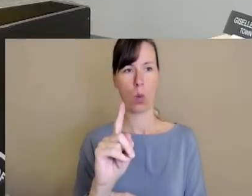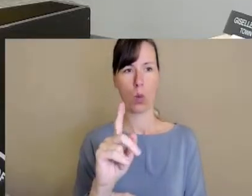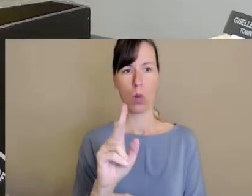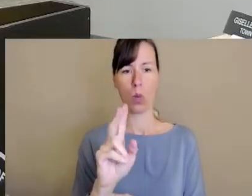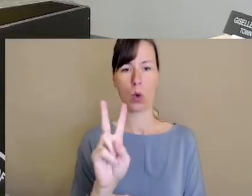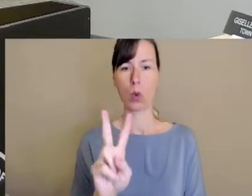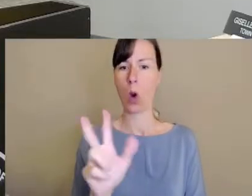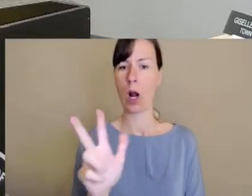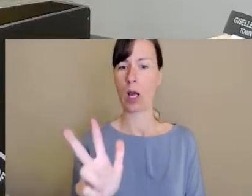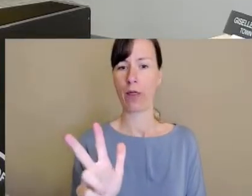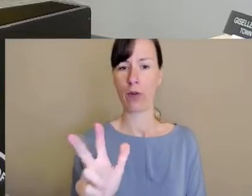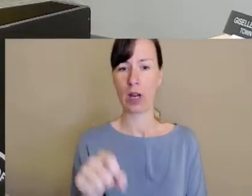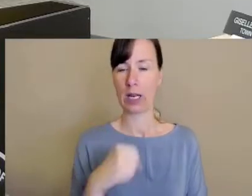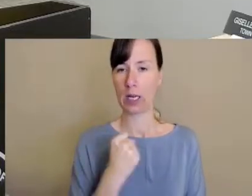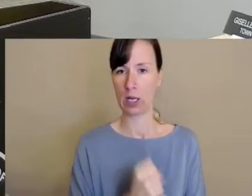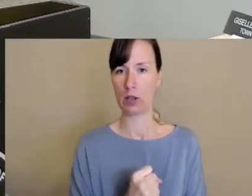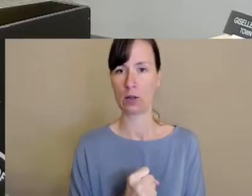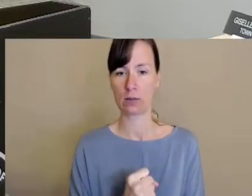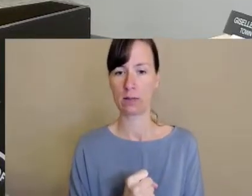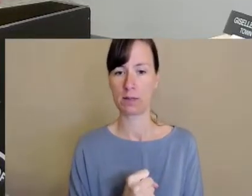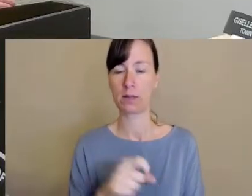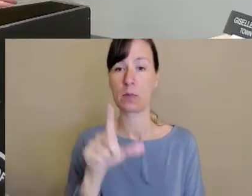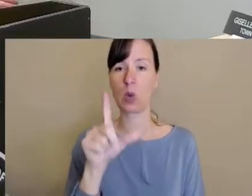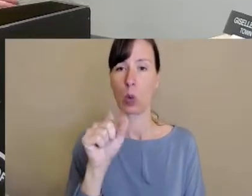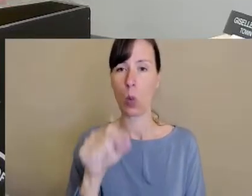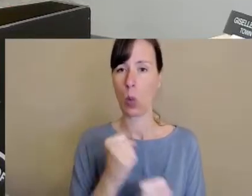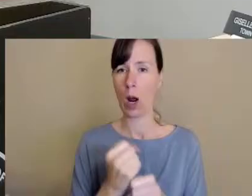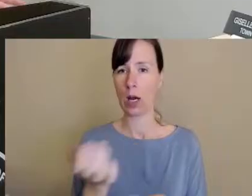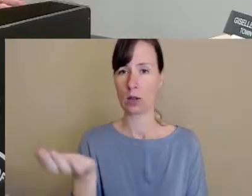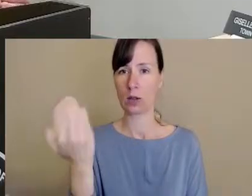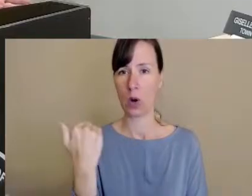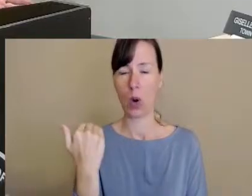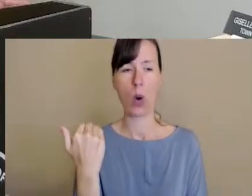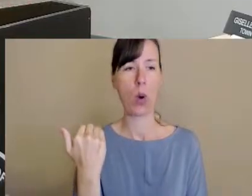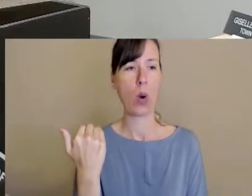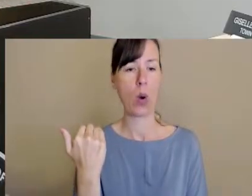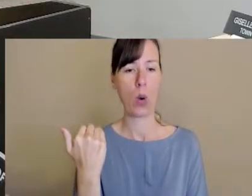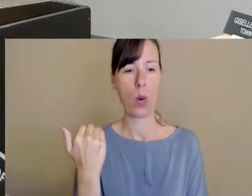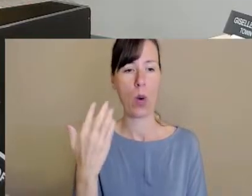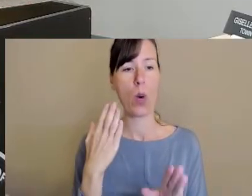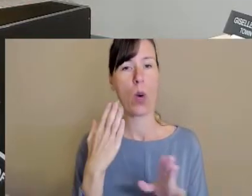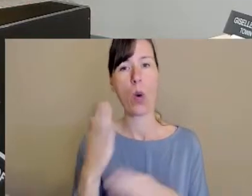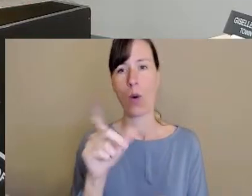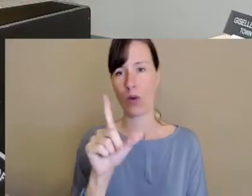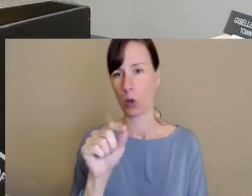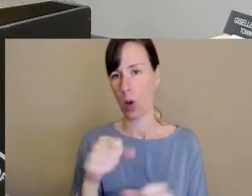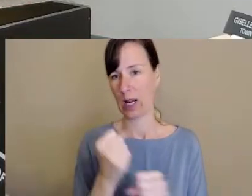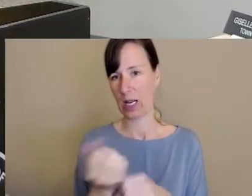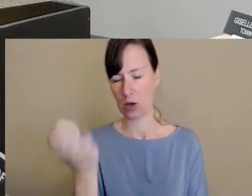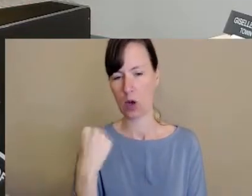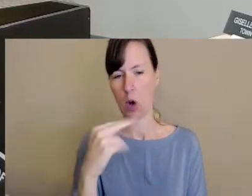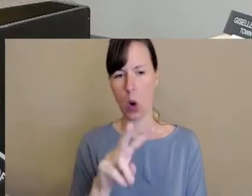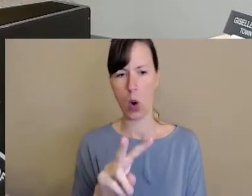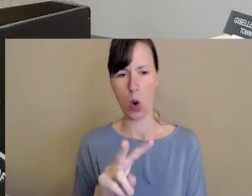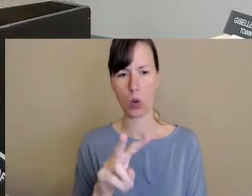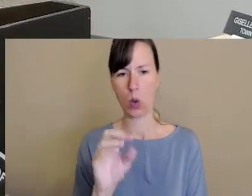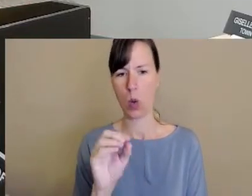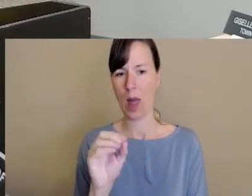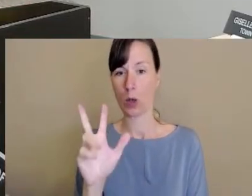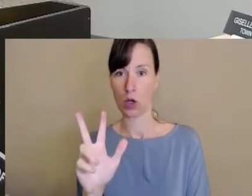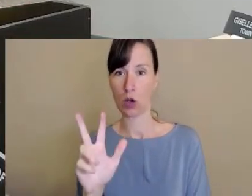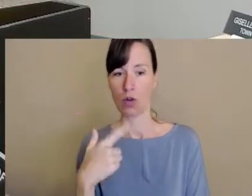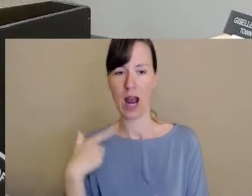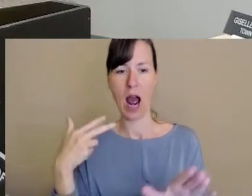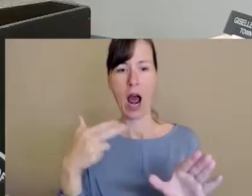23 years. And 20 years ago, over 20 years ago, in 2003, I joined the Friends of Lower